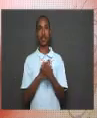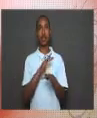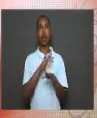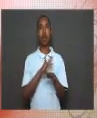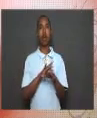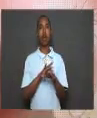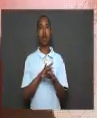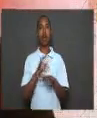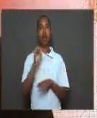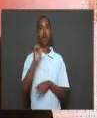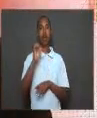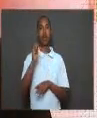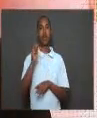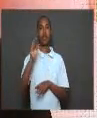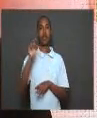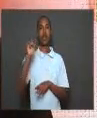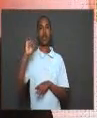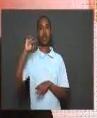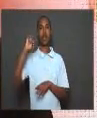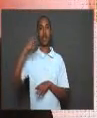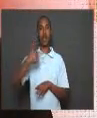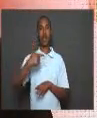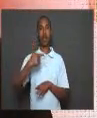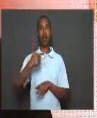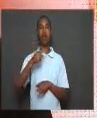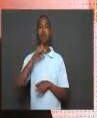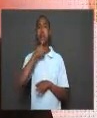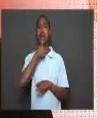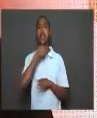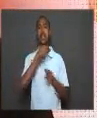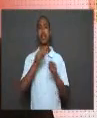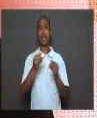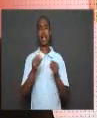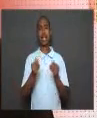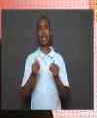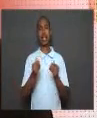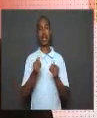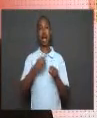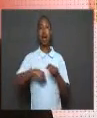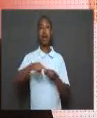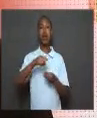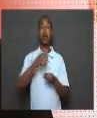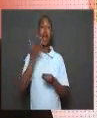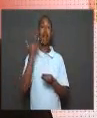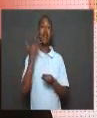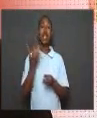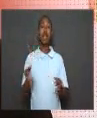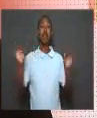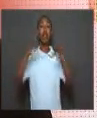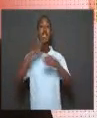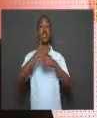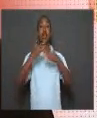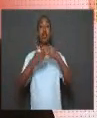On tanning. In our last lesson, we learned about the important steps in